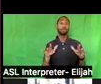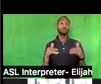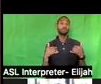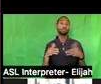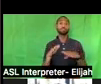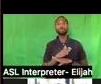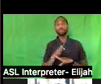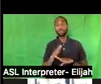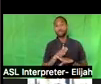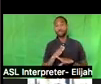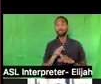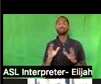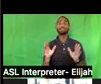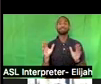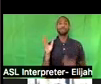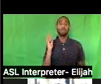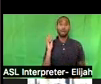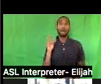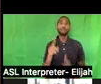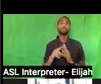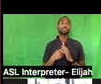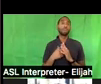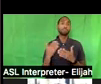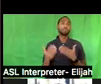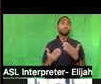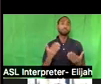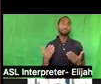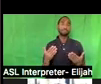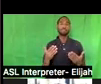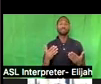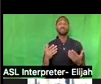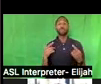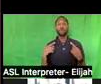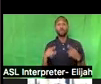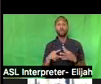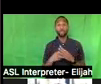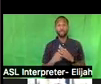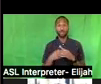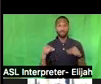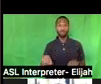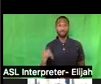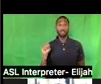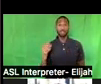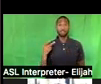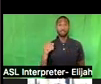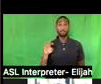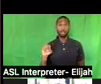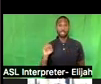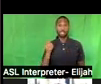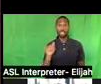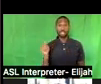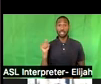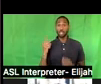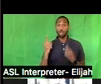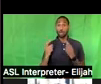begin, just to start us all off. And as we're starting this space, any questions about